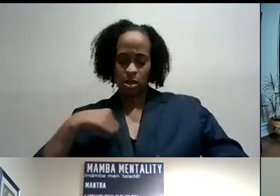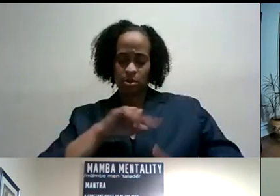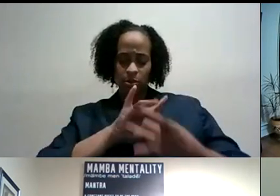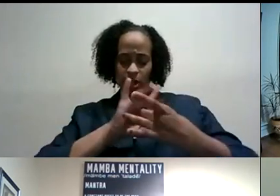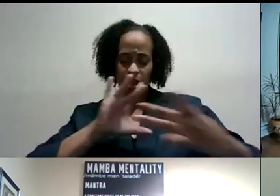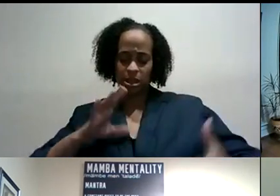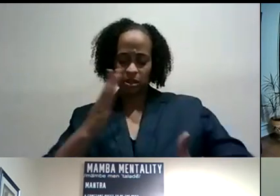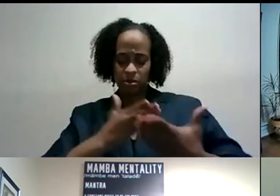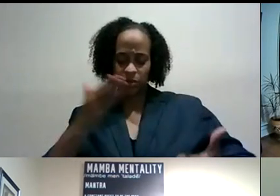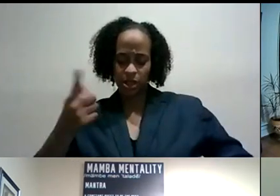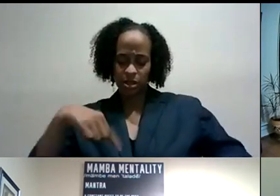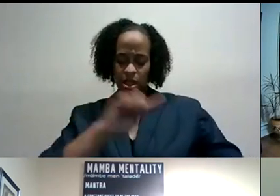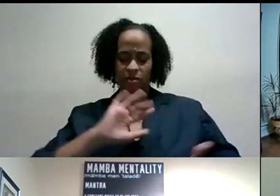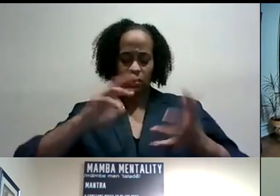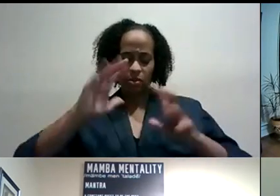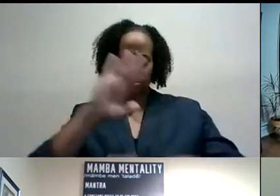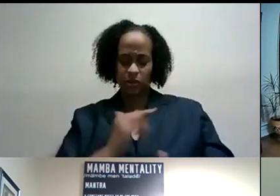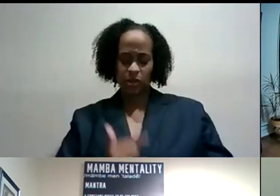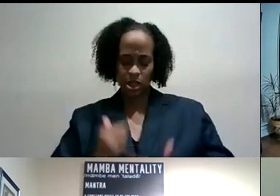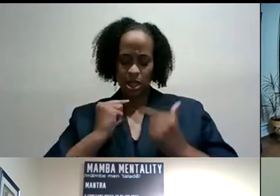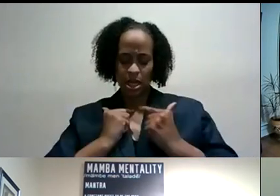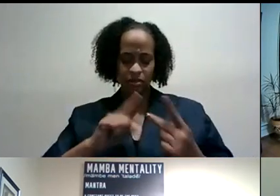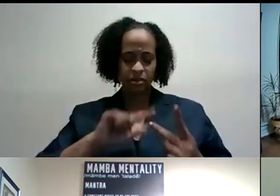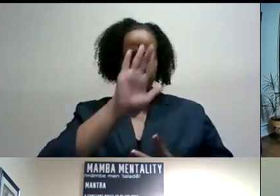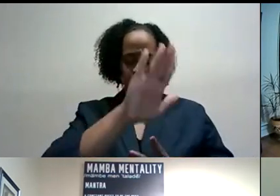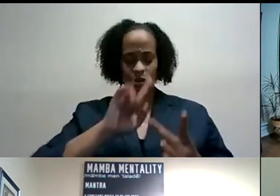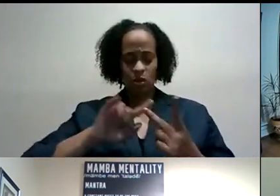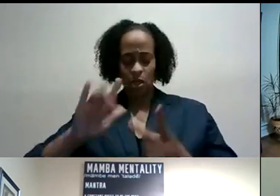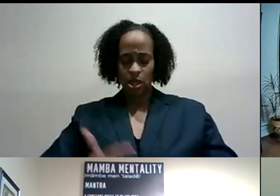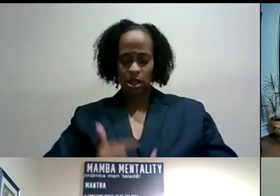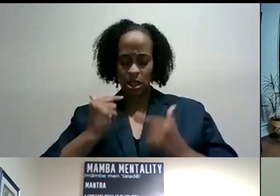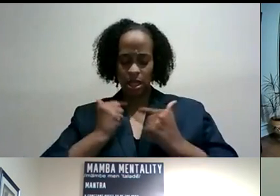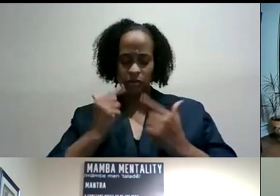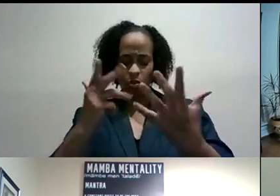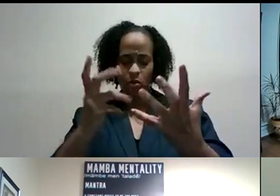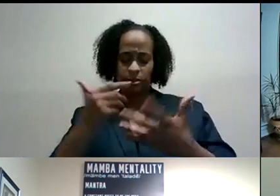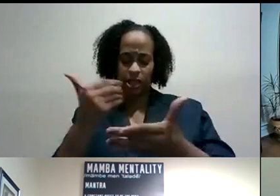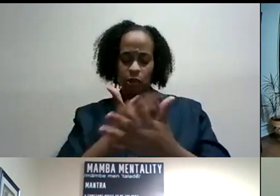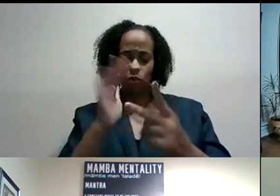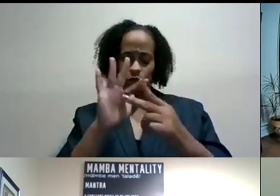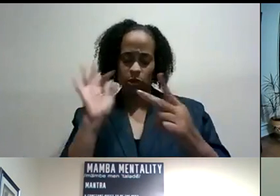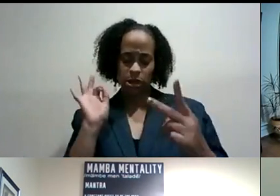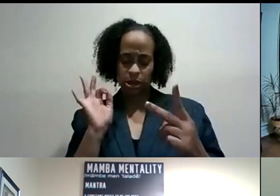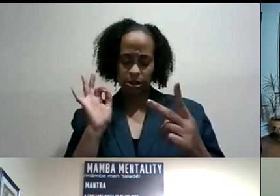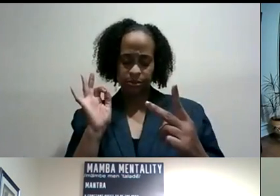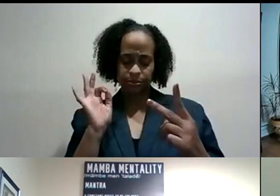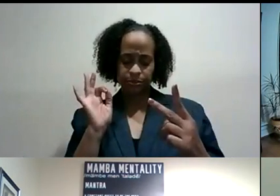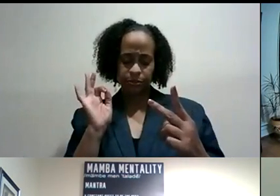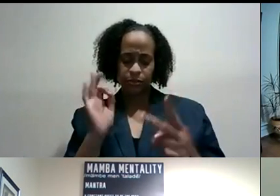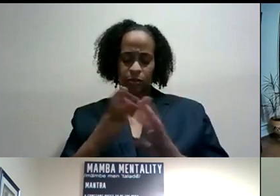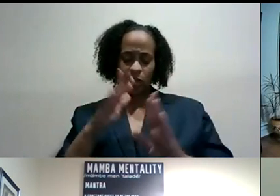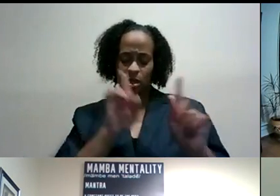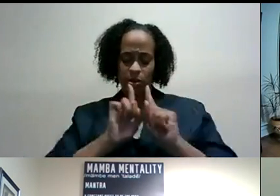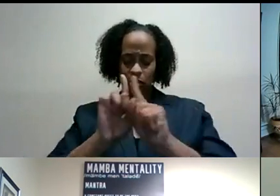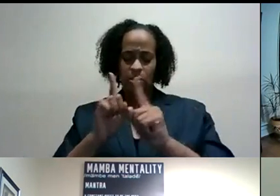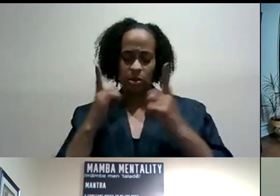some things that have corrupted their lives, his or her life, want to make new choices. Come by that someone